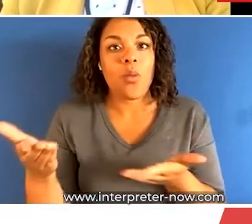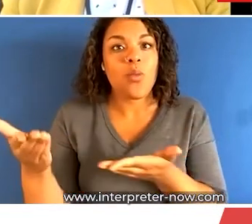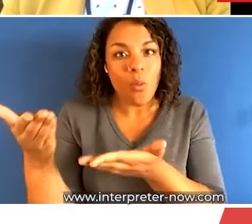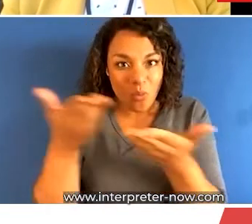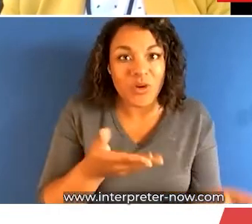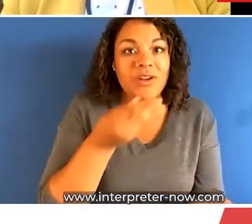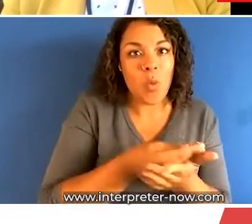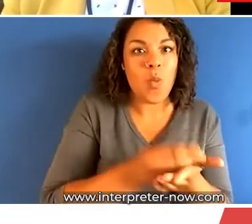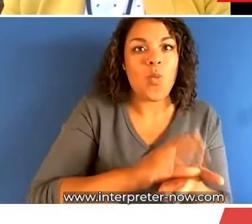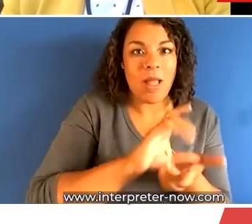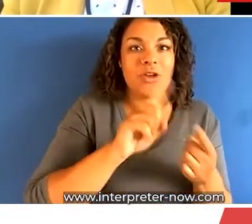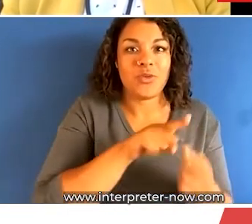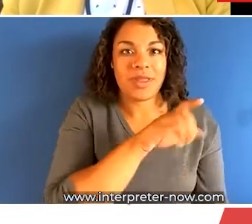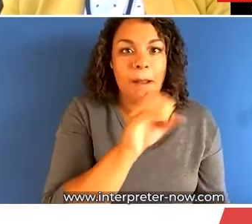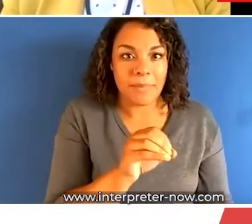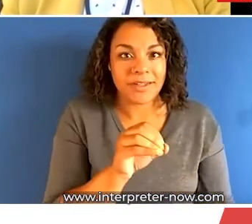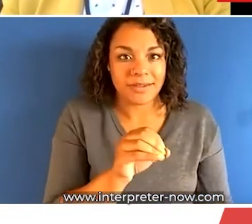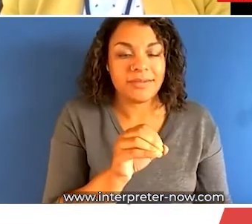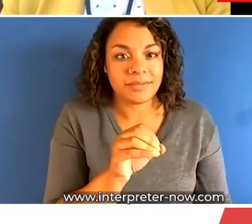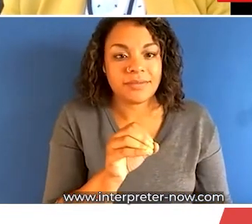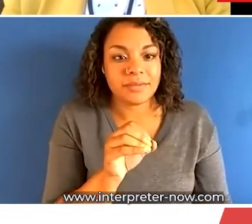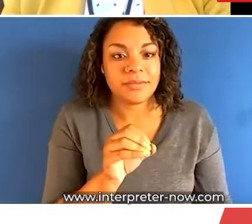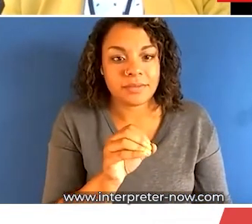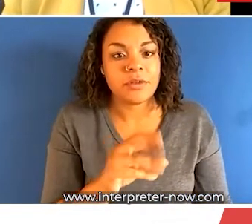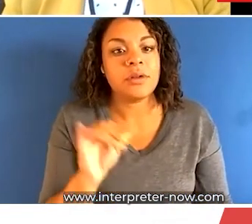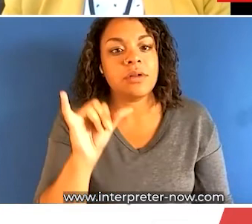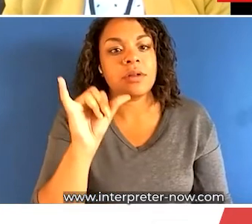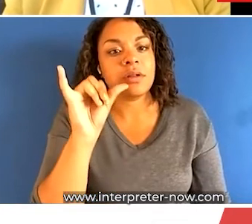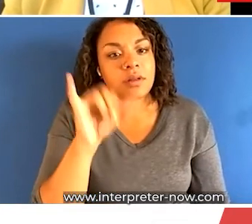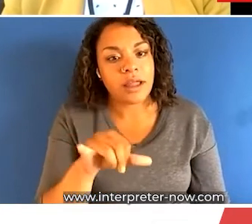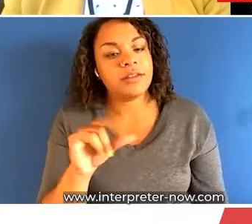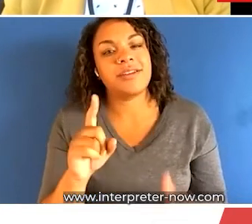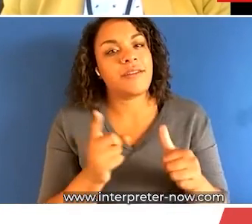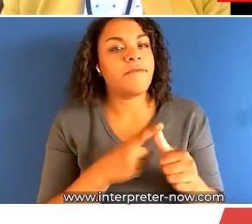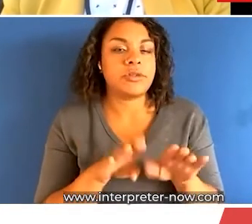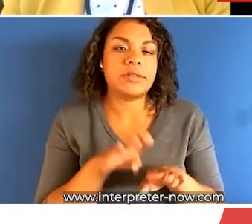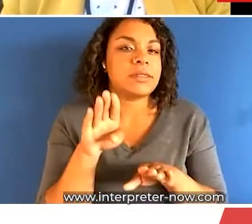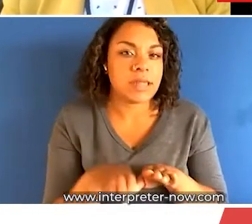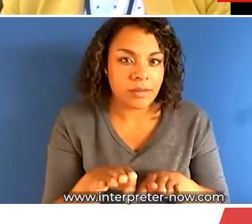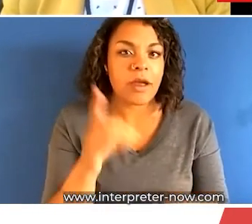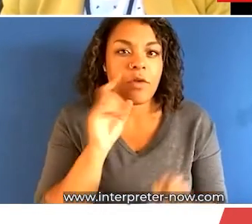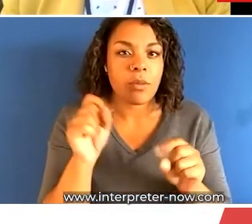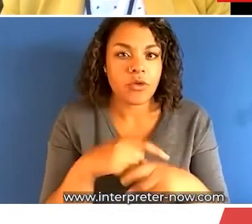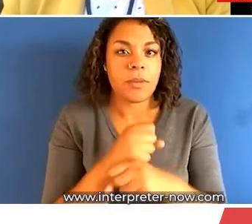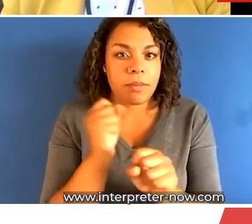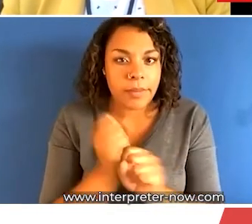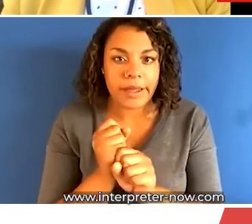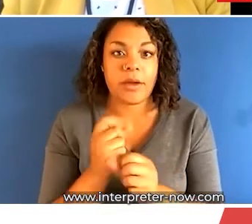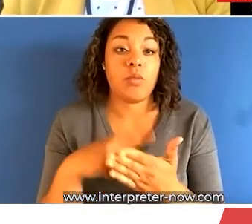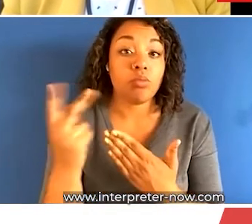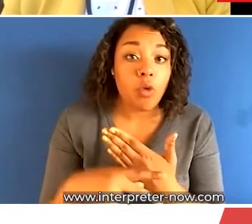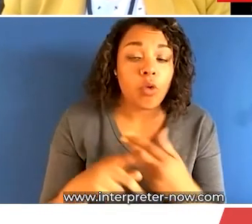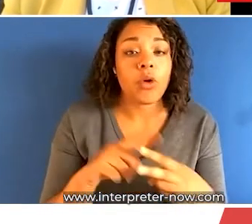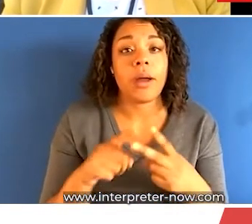the companies that are in that community. And that's the first step to start creating programs,